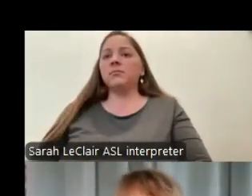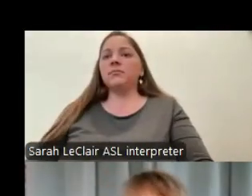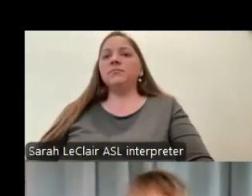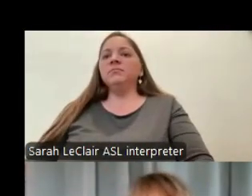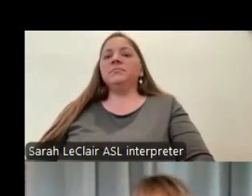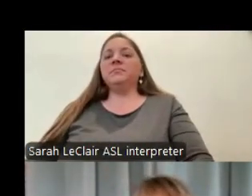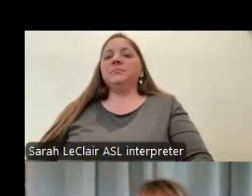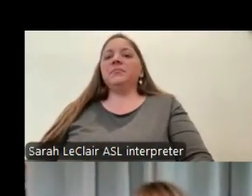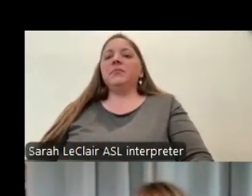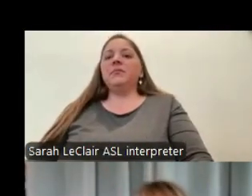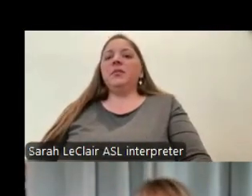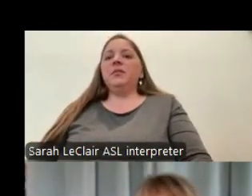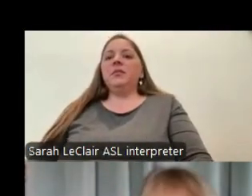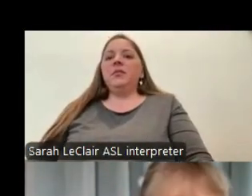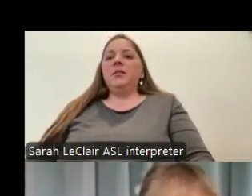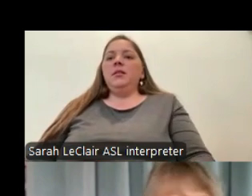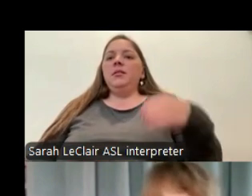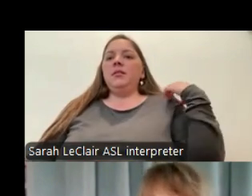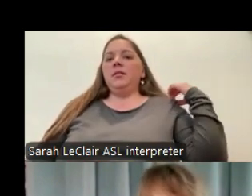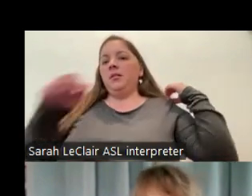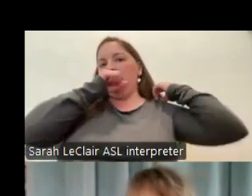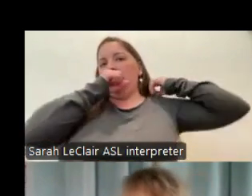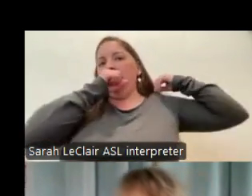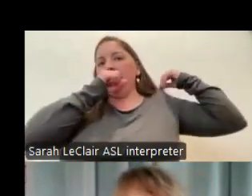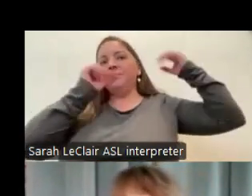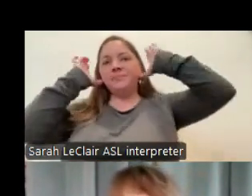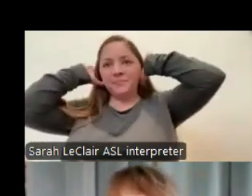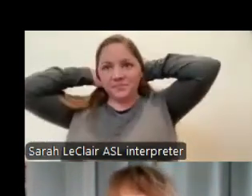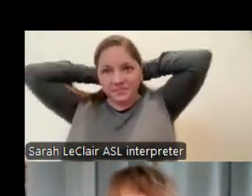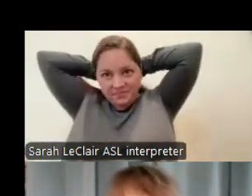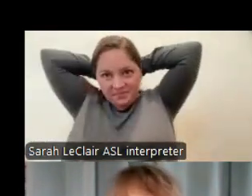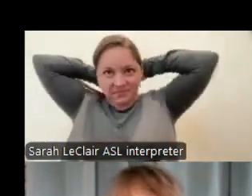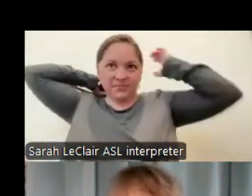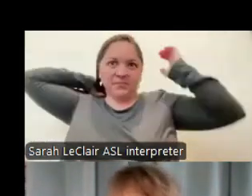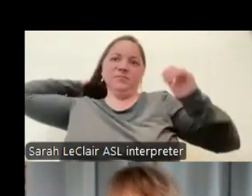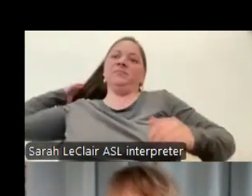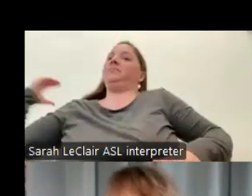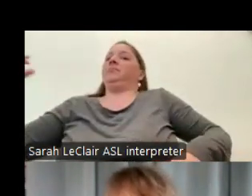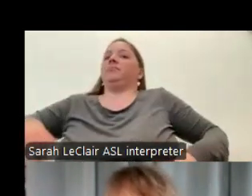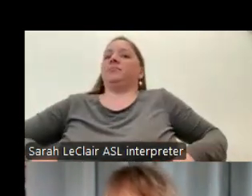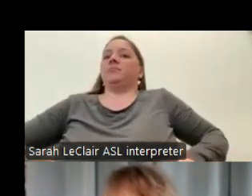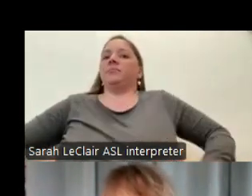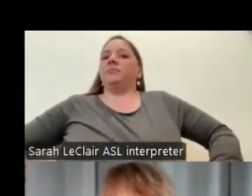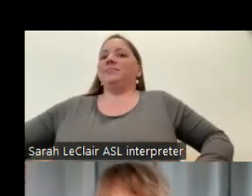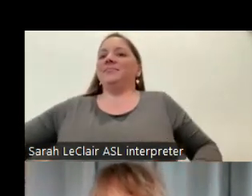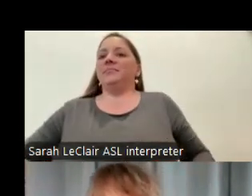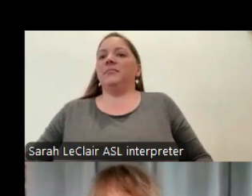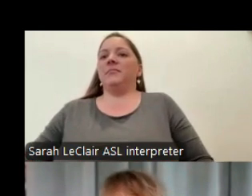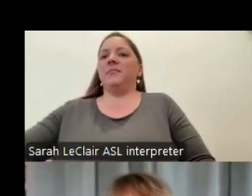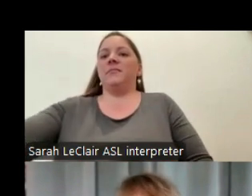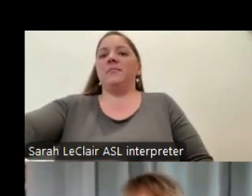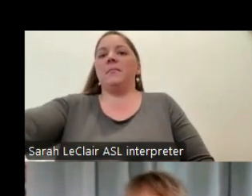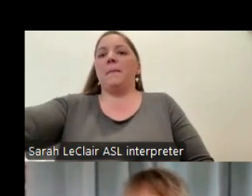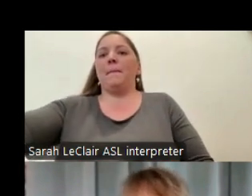Okay, there it goes. Take your vote. I almost fell off my chair, excuse me.